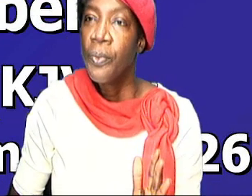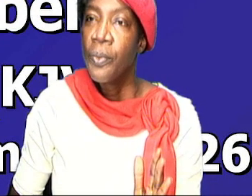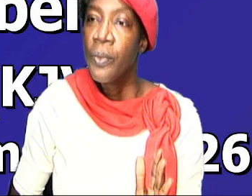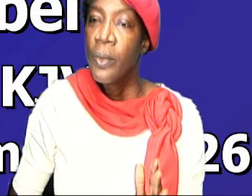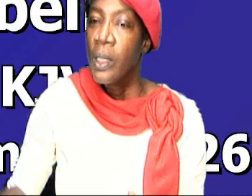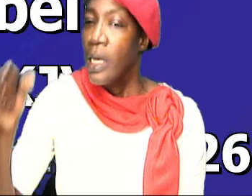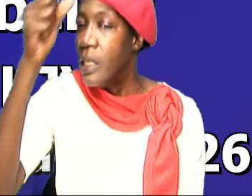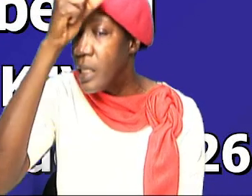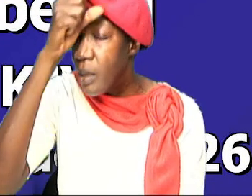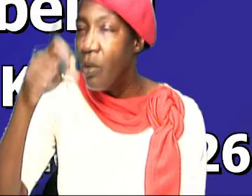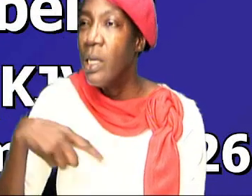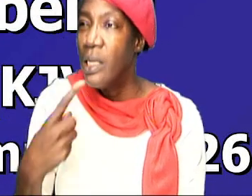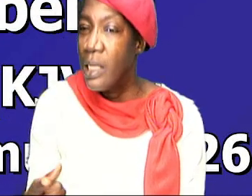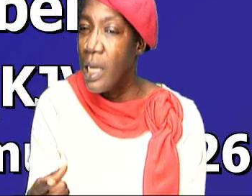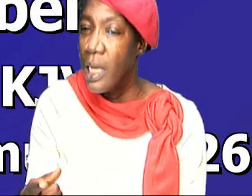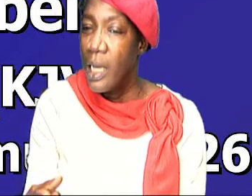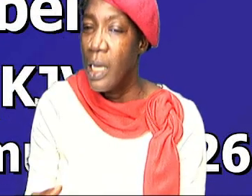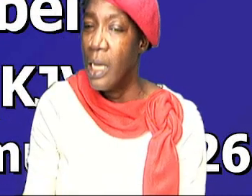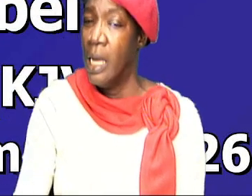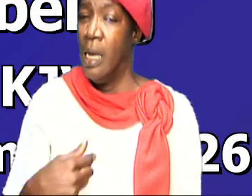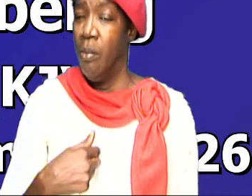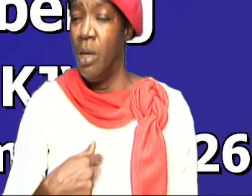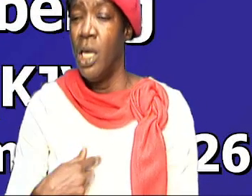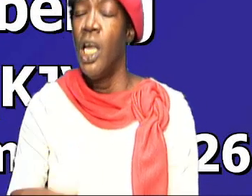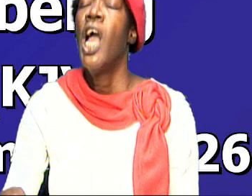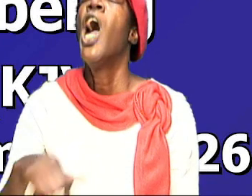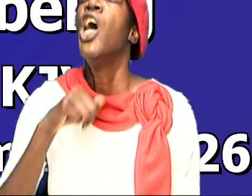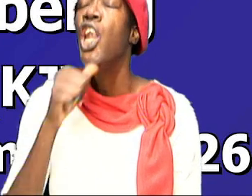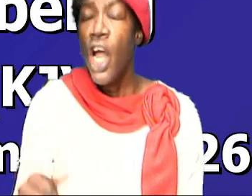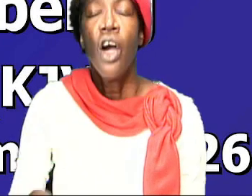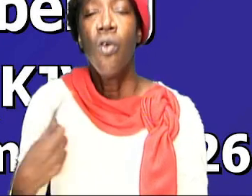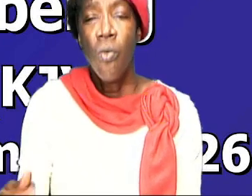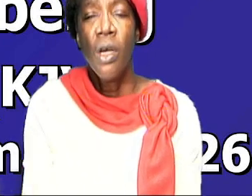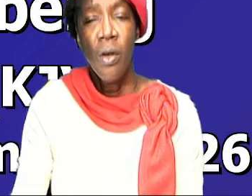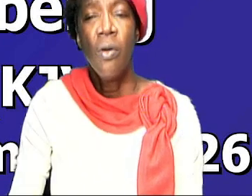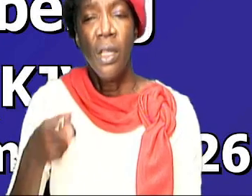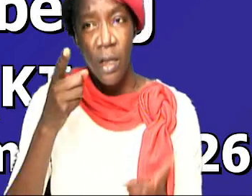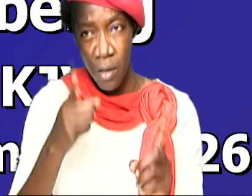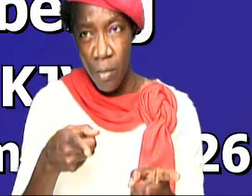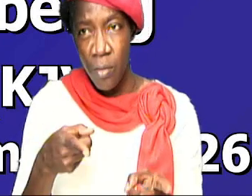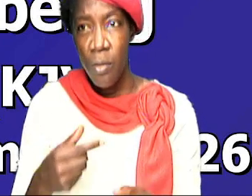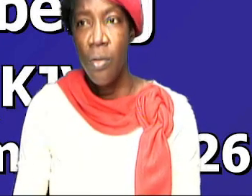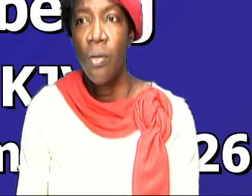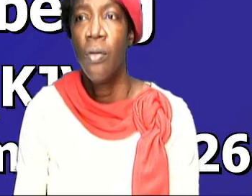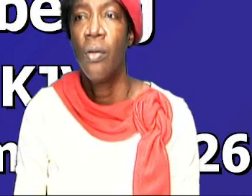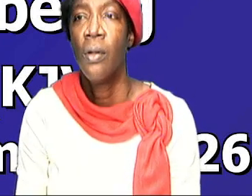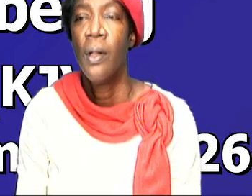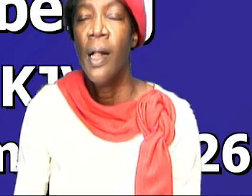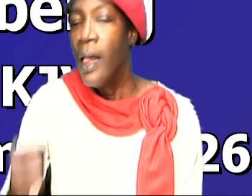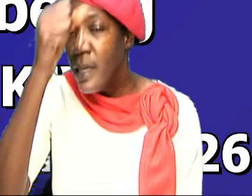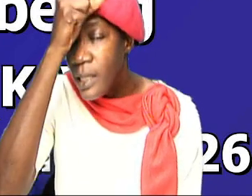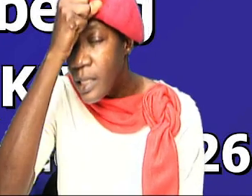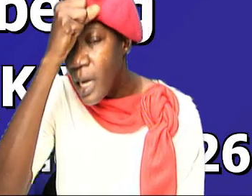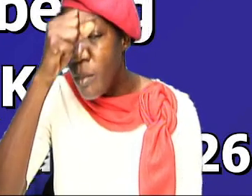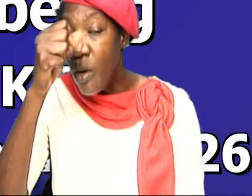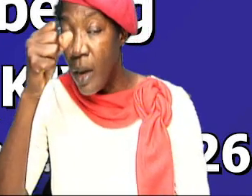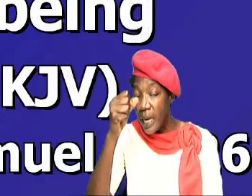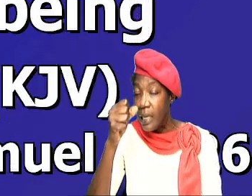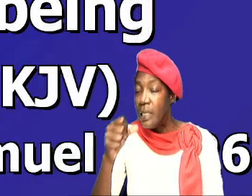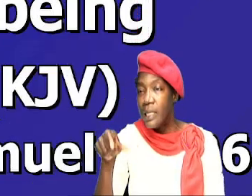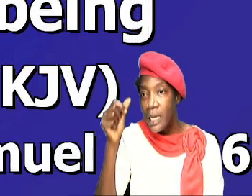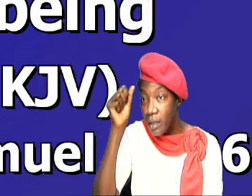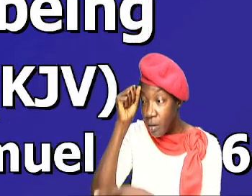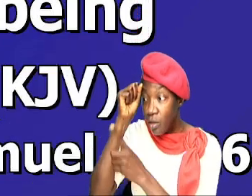was saying that, you know, I will not return with you. So here is it now. Let us just read it. And Samuel said unto Saul, I will